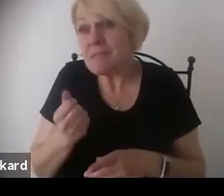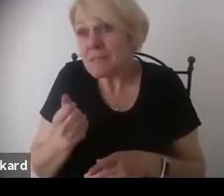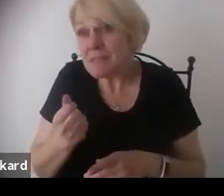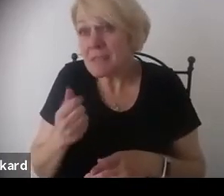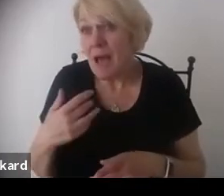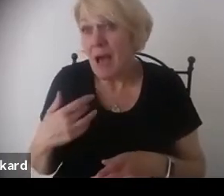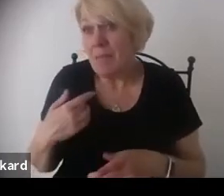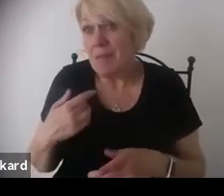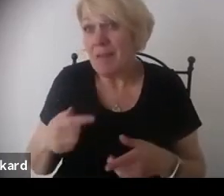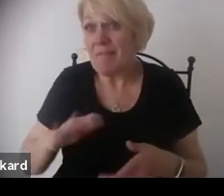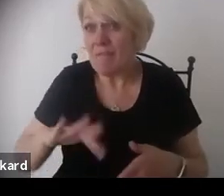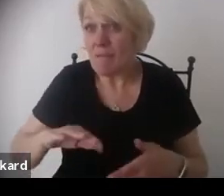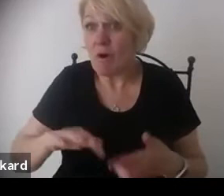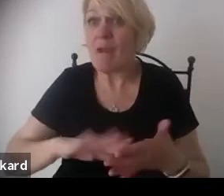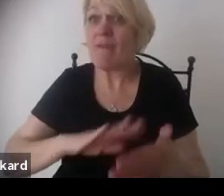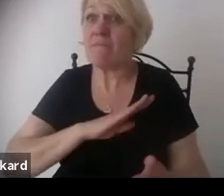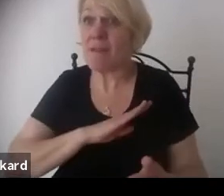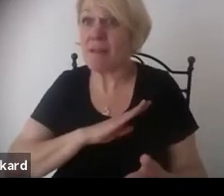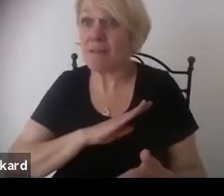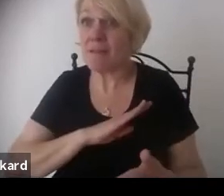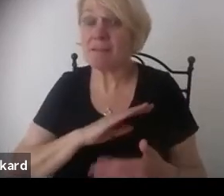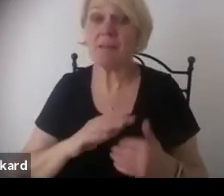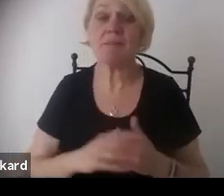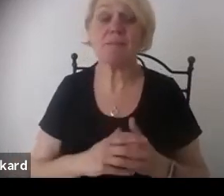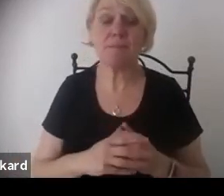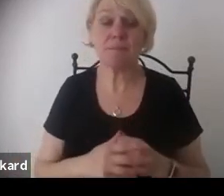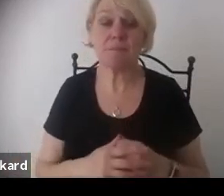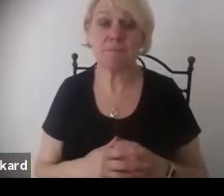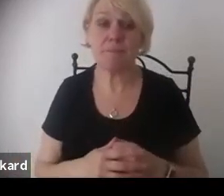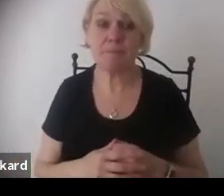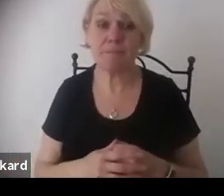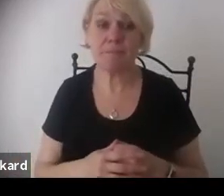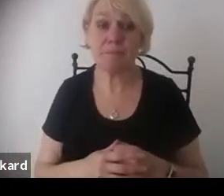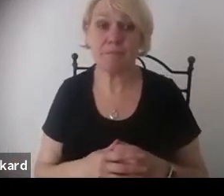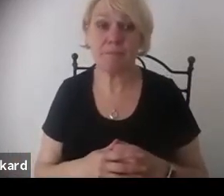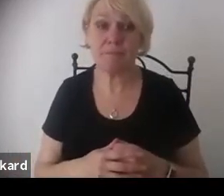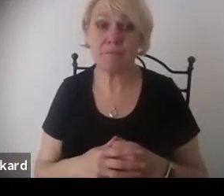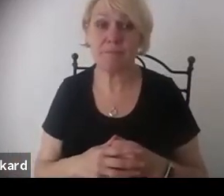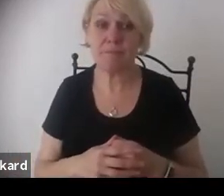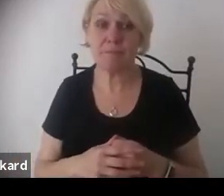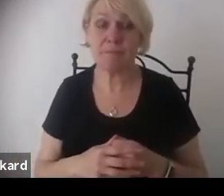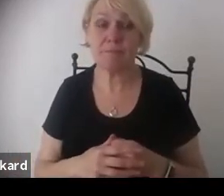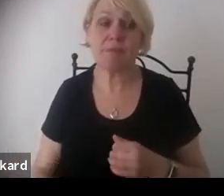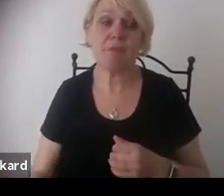an organisation and for staff. But overall, I think